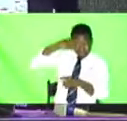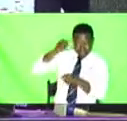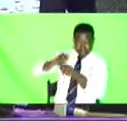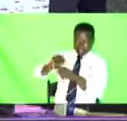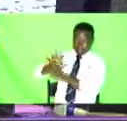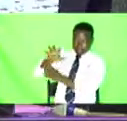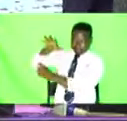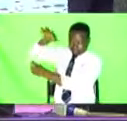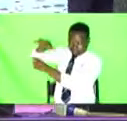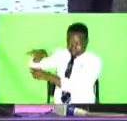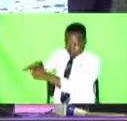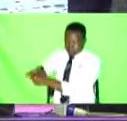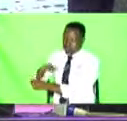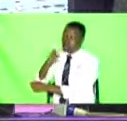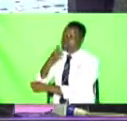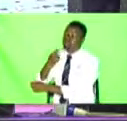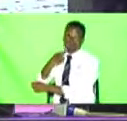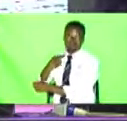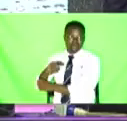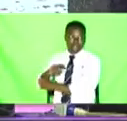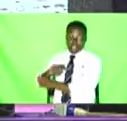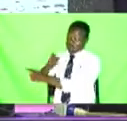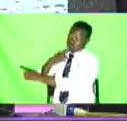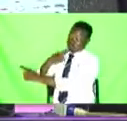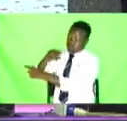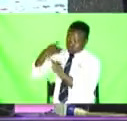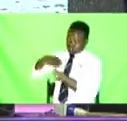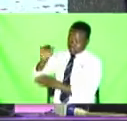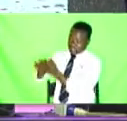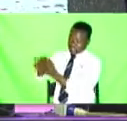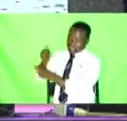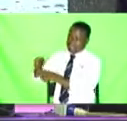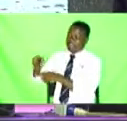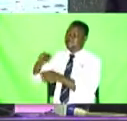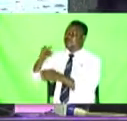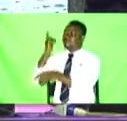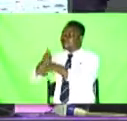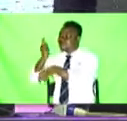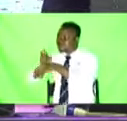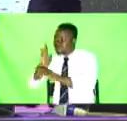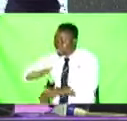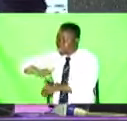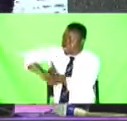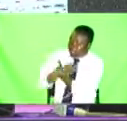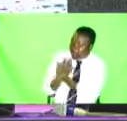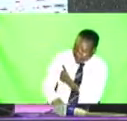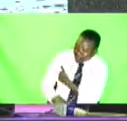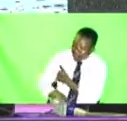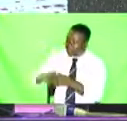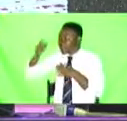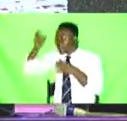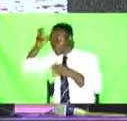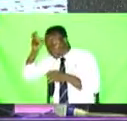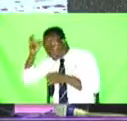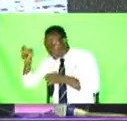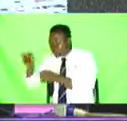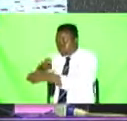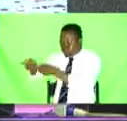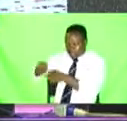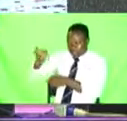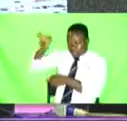Young man is a drunkard, he's doing all sort of evil. He is under the power of the